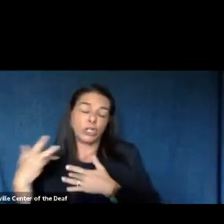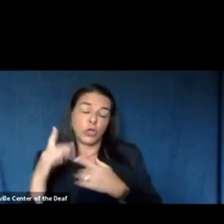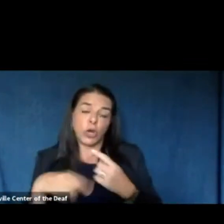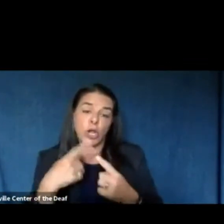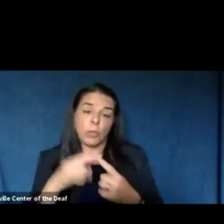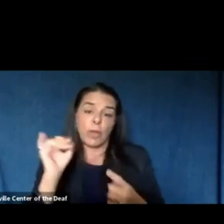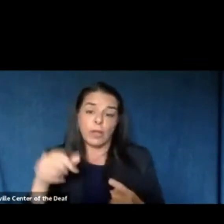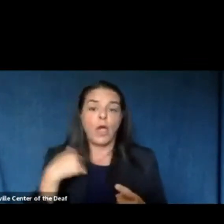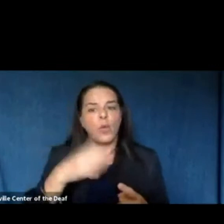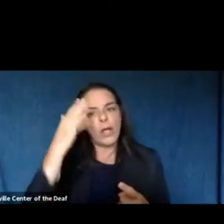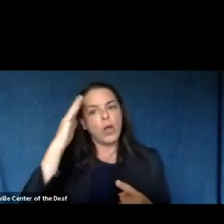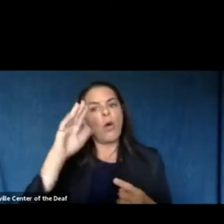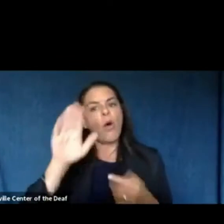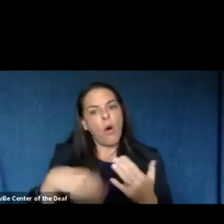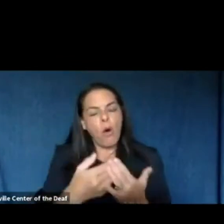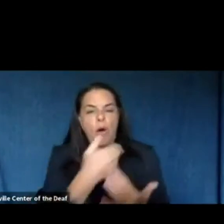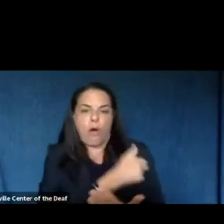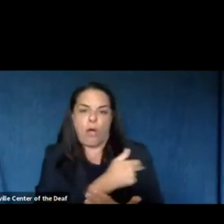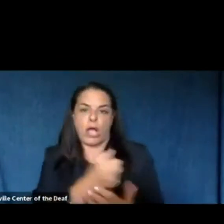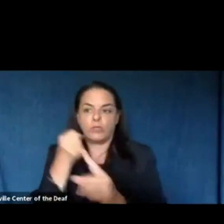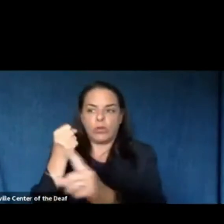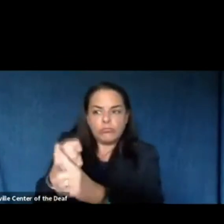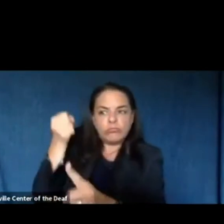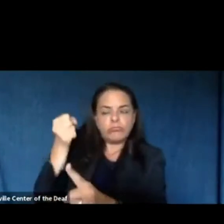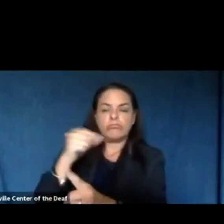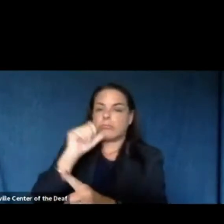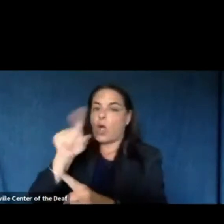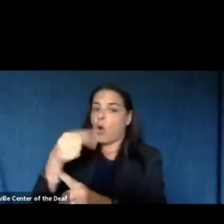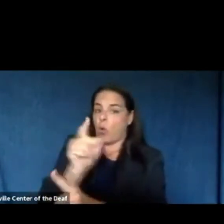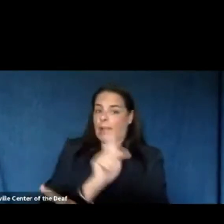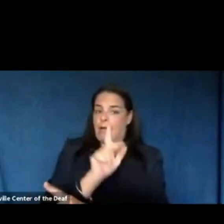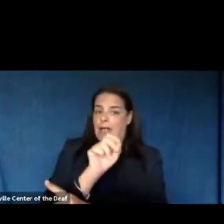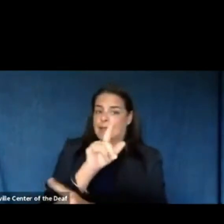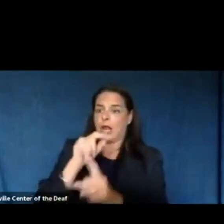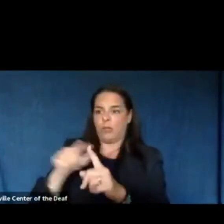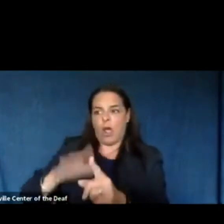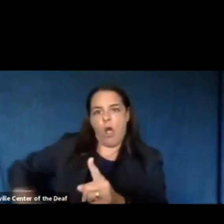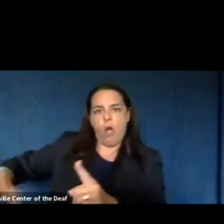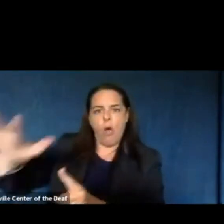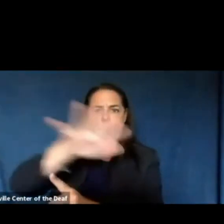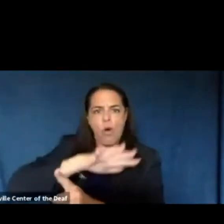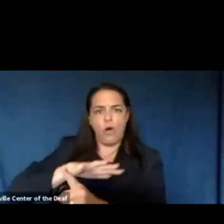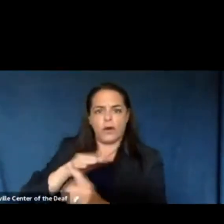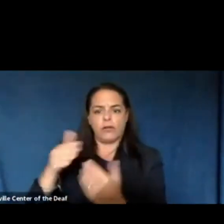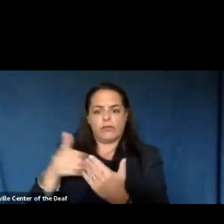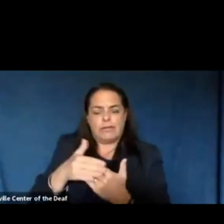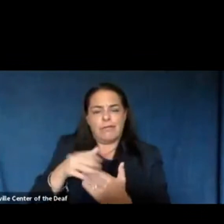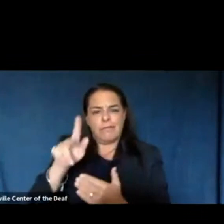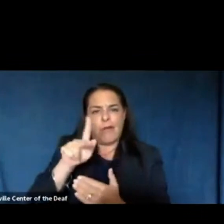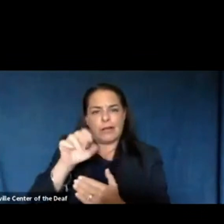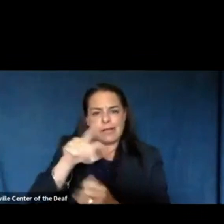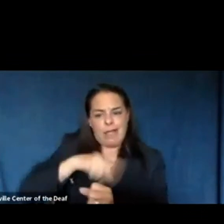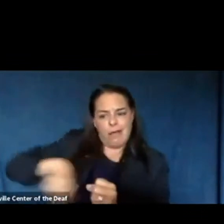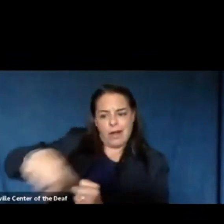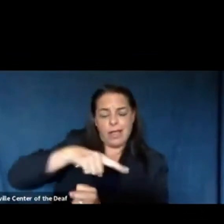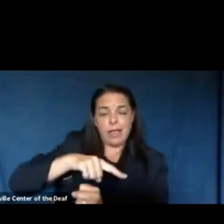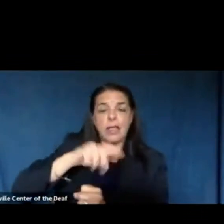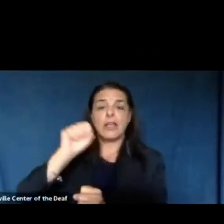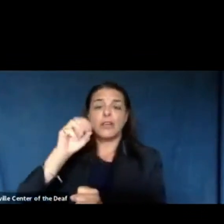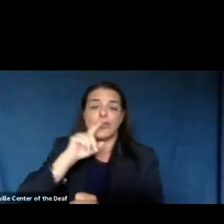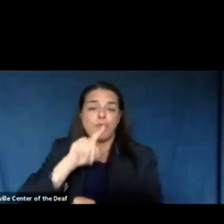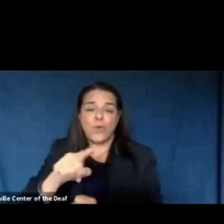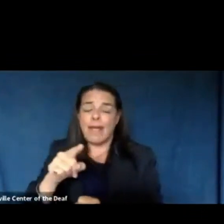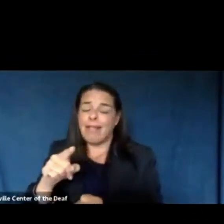our hospitals are impacted by not just Knox County, but the entire region. Again, goes back to doing everything that we can as a community to really